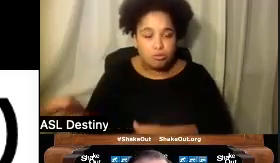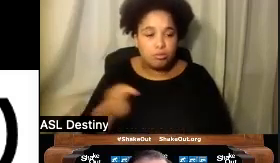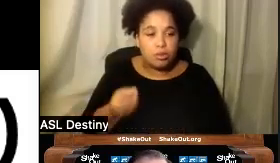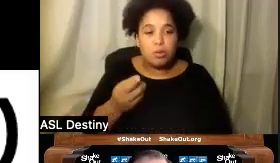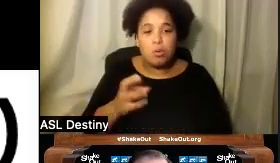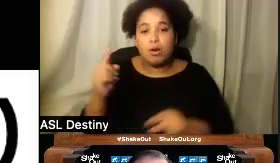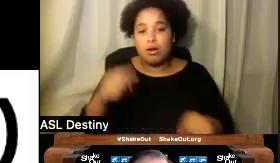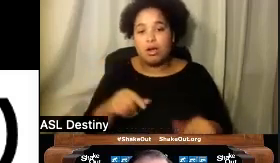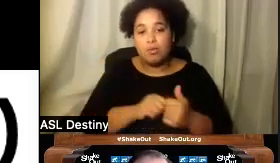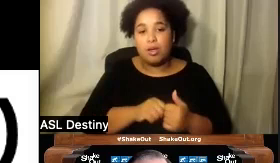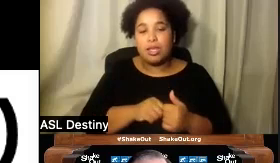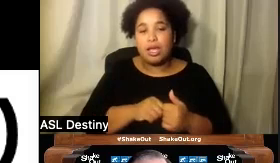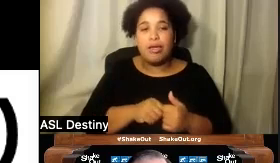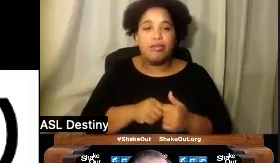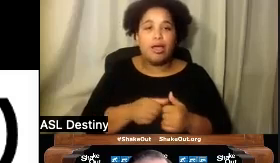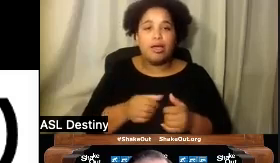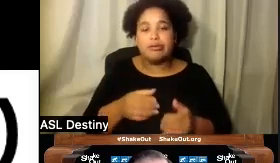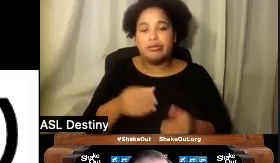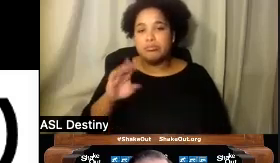out with a booth at your event, go to